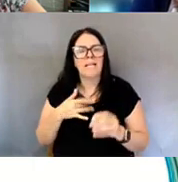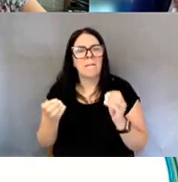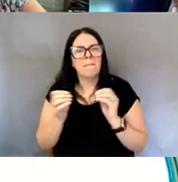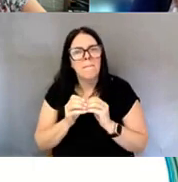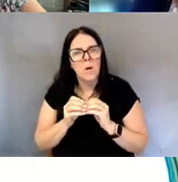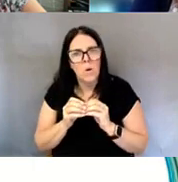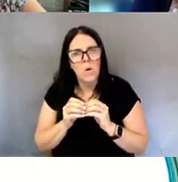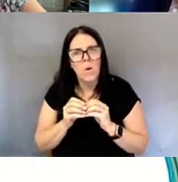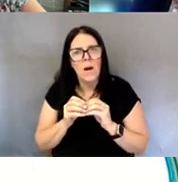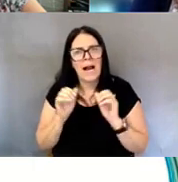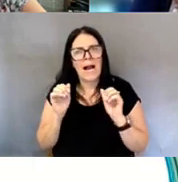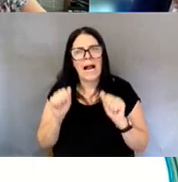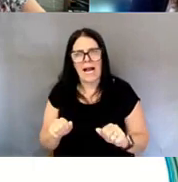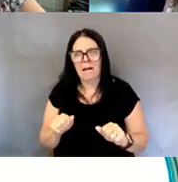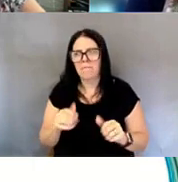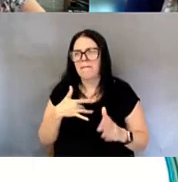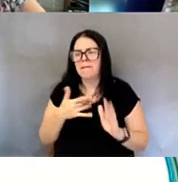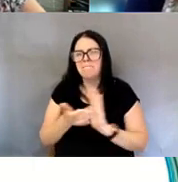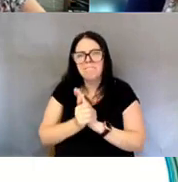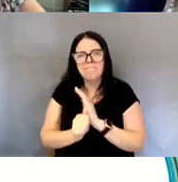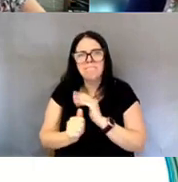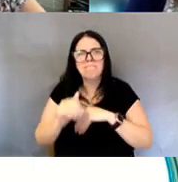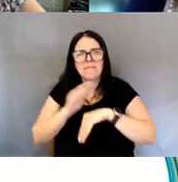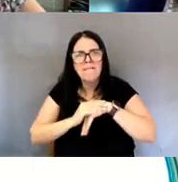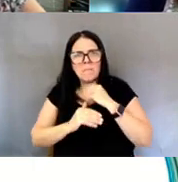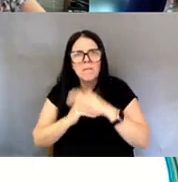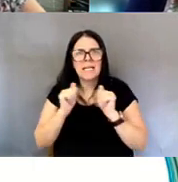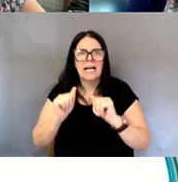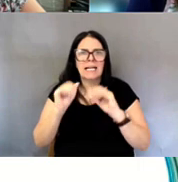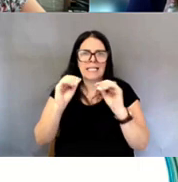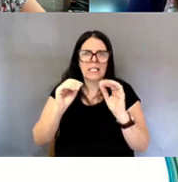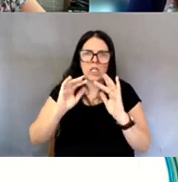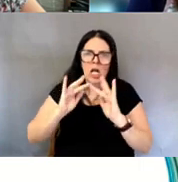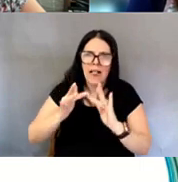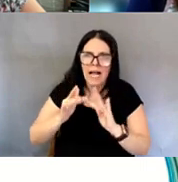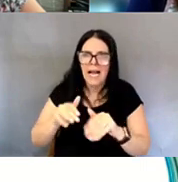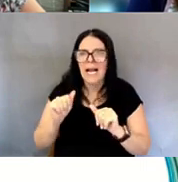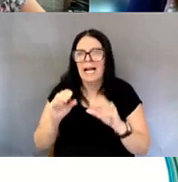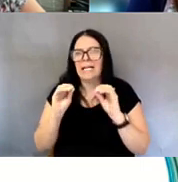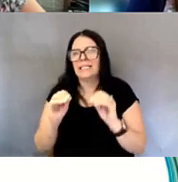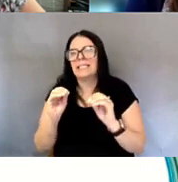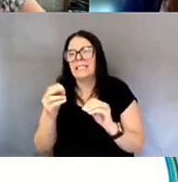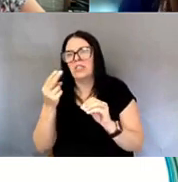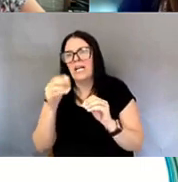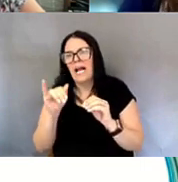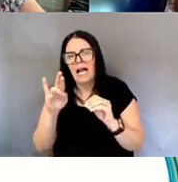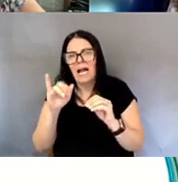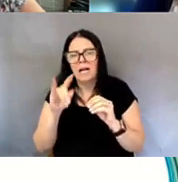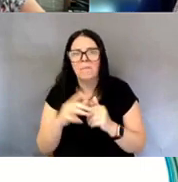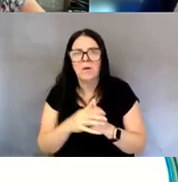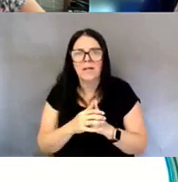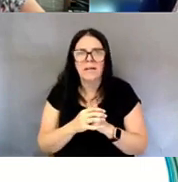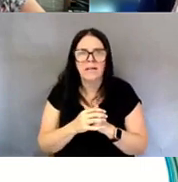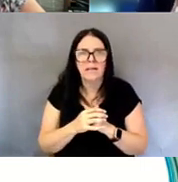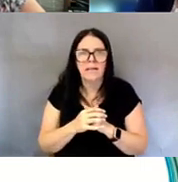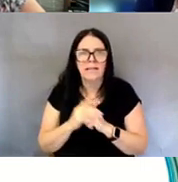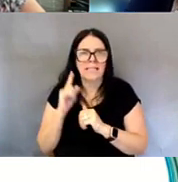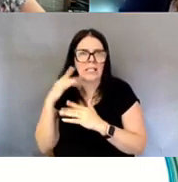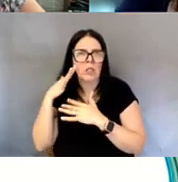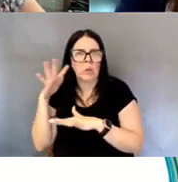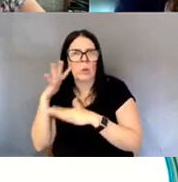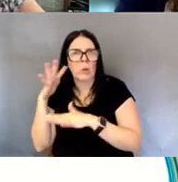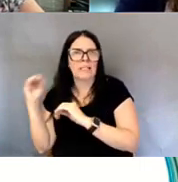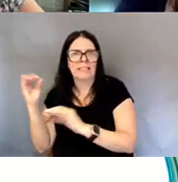to teach online, to teach hybrid. Yeah. Well, then she was showing me